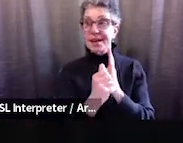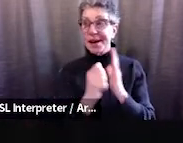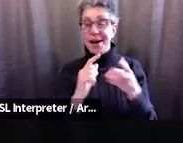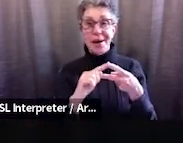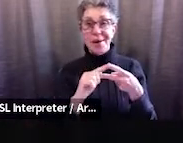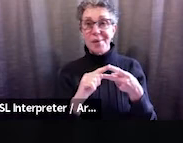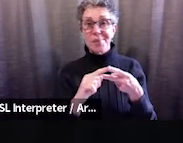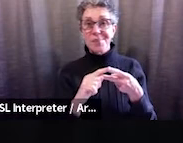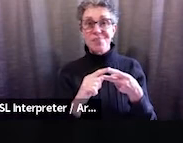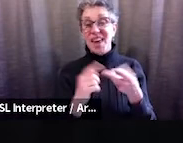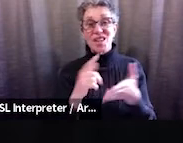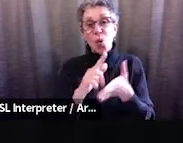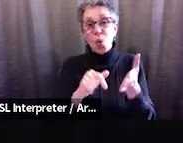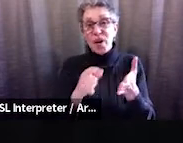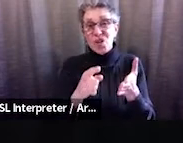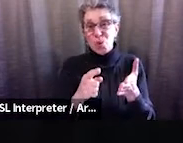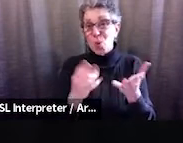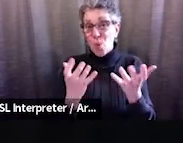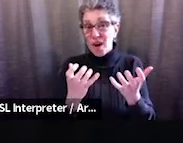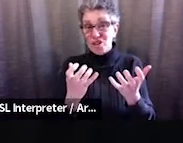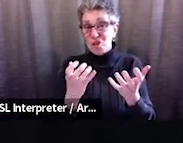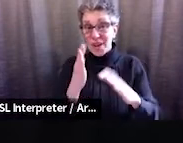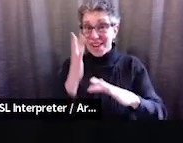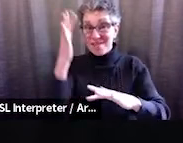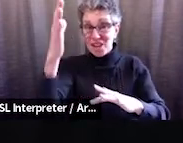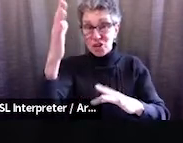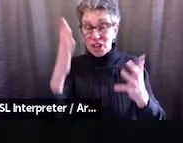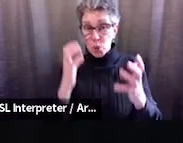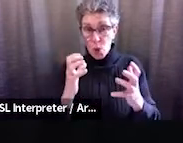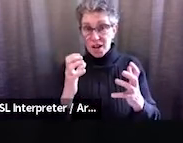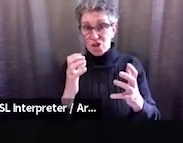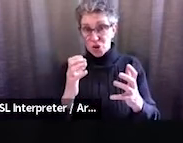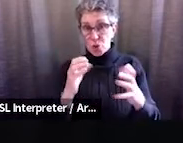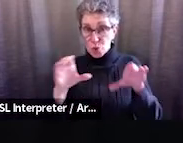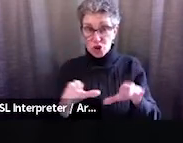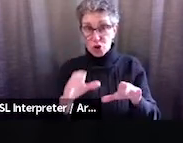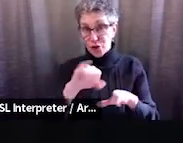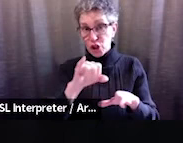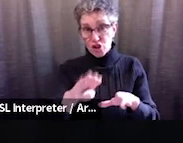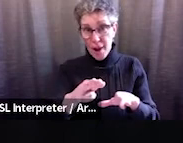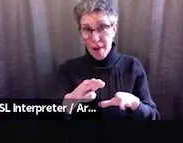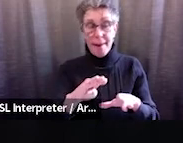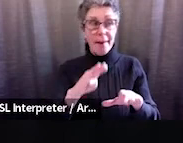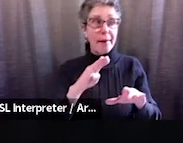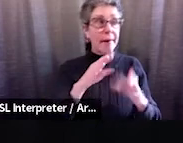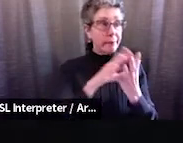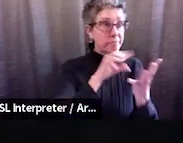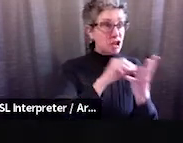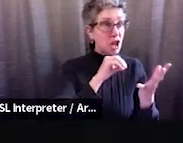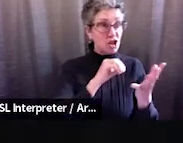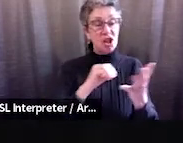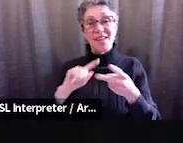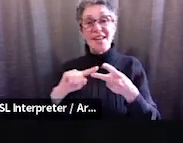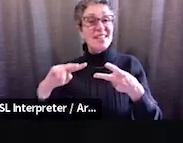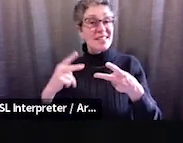eventually want to do for a job and gather a lot of information. And in the second year, it's sort of a